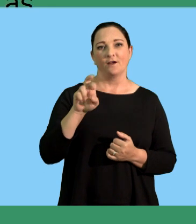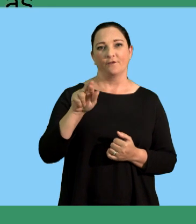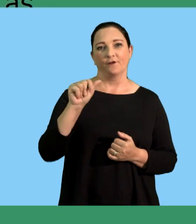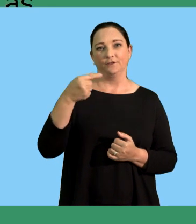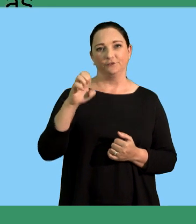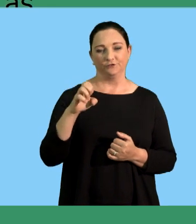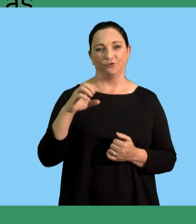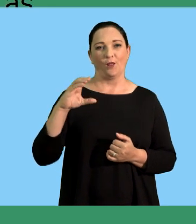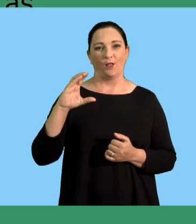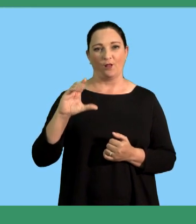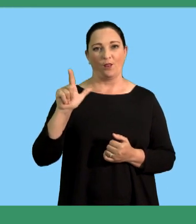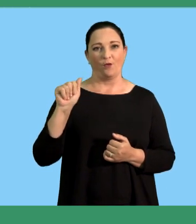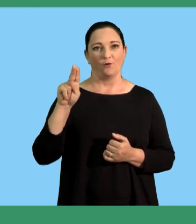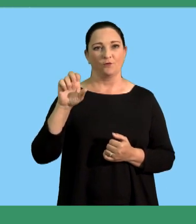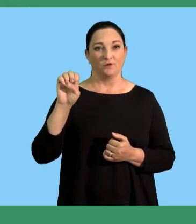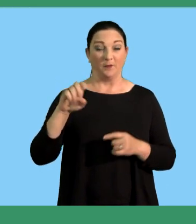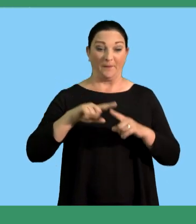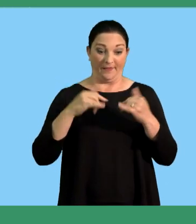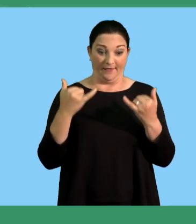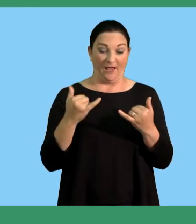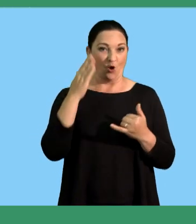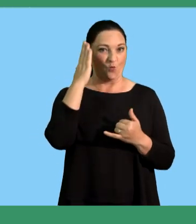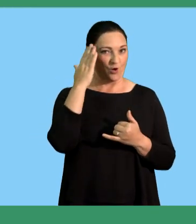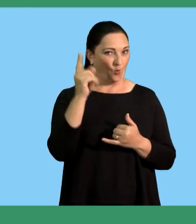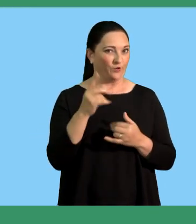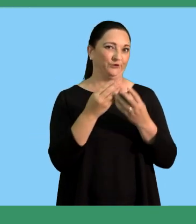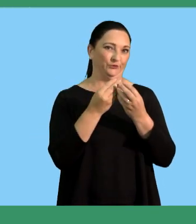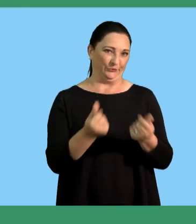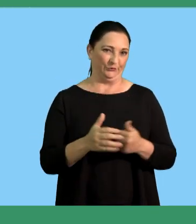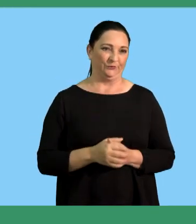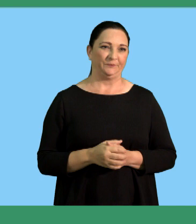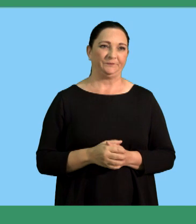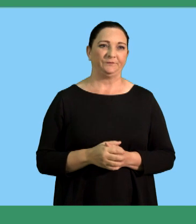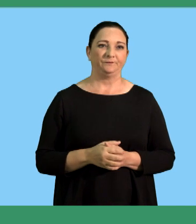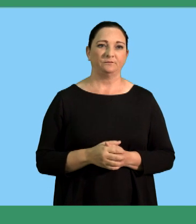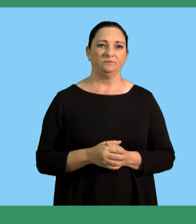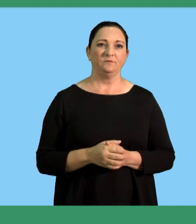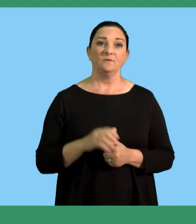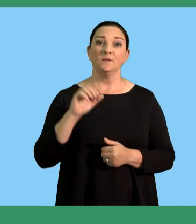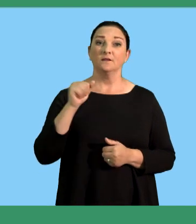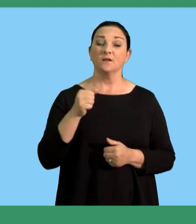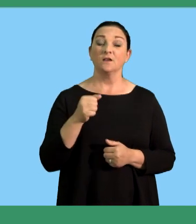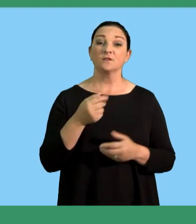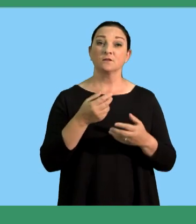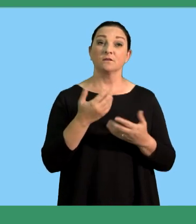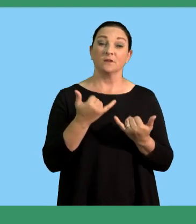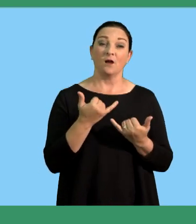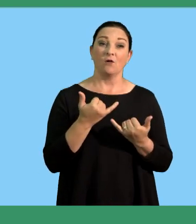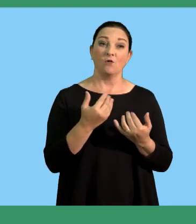clause. So let us go now into our solutions. So the answer here, as we said, because property is